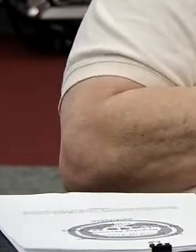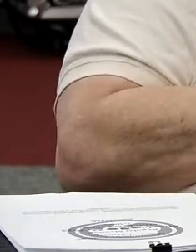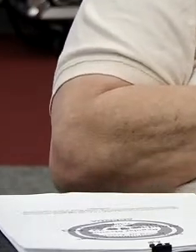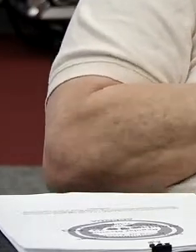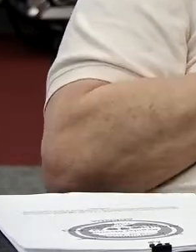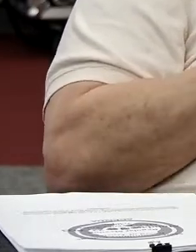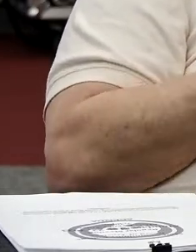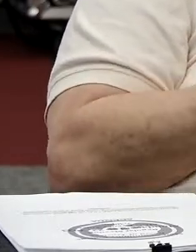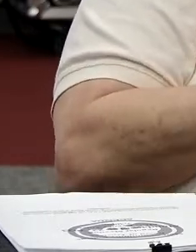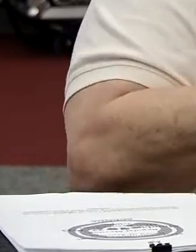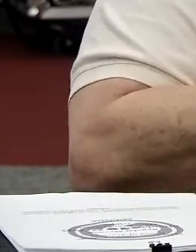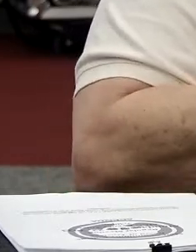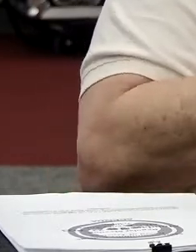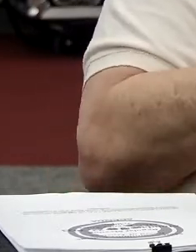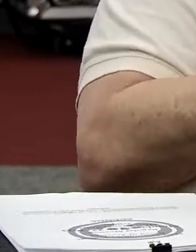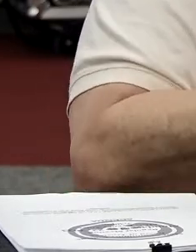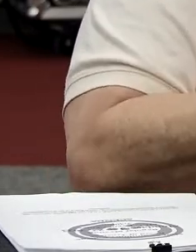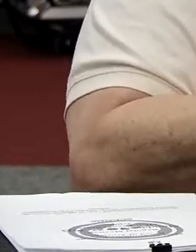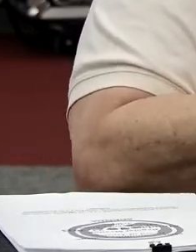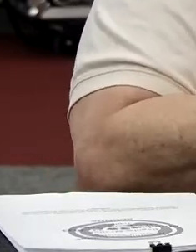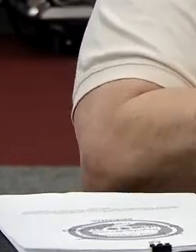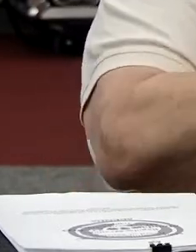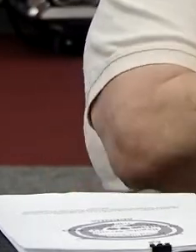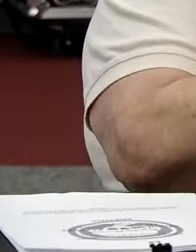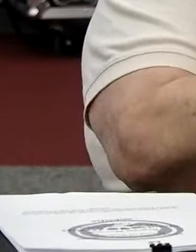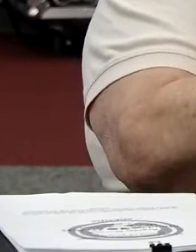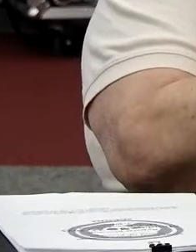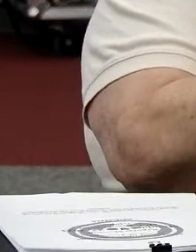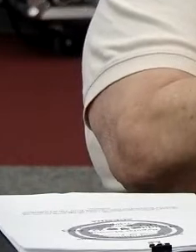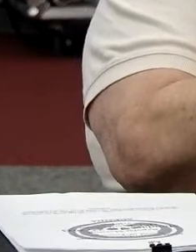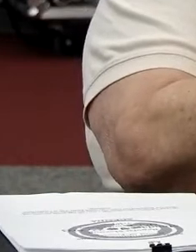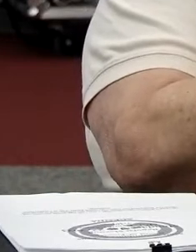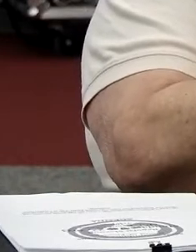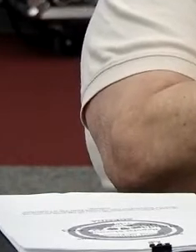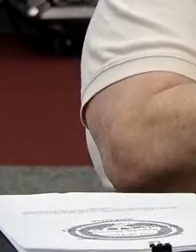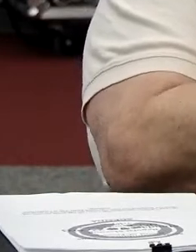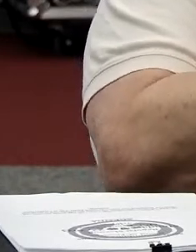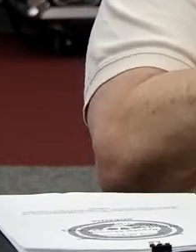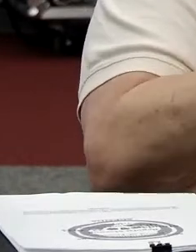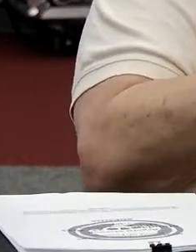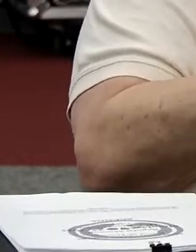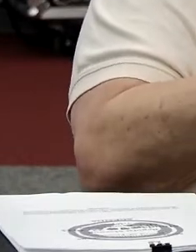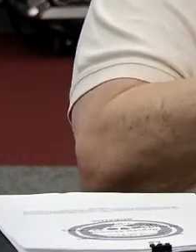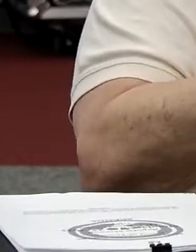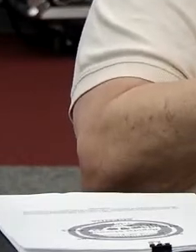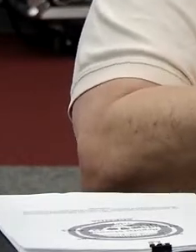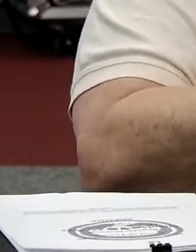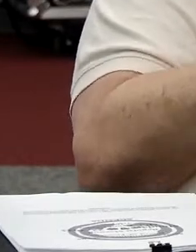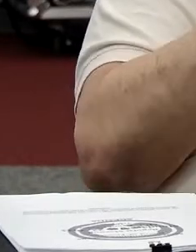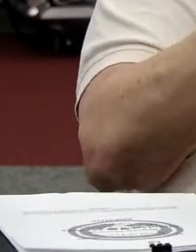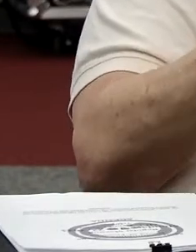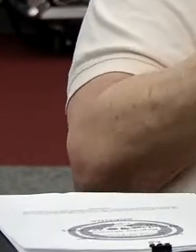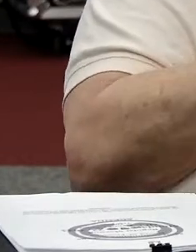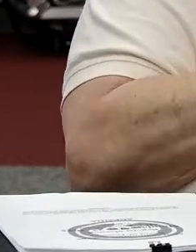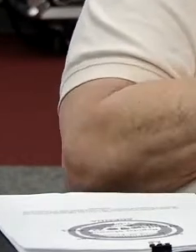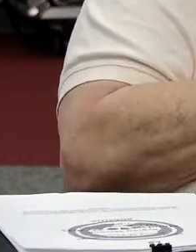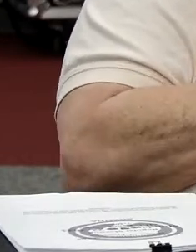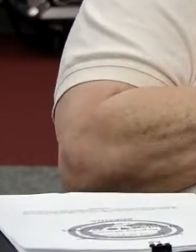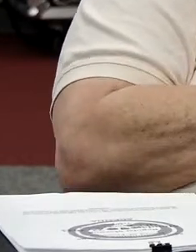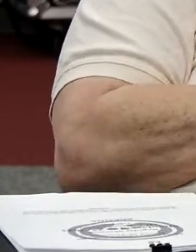is that how will once the RFPs, the board takes action on this, how will the RFP be distributed